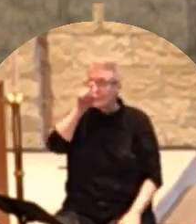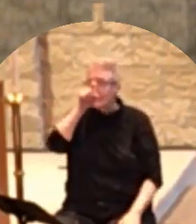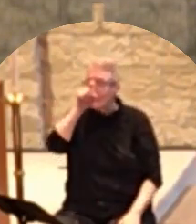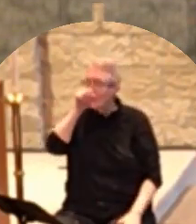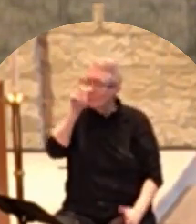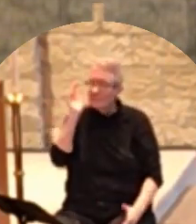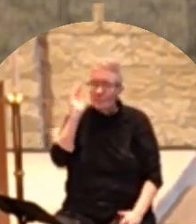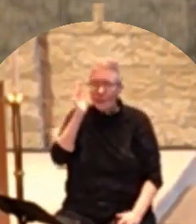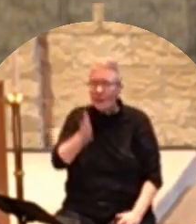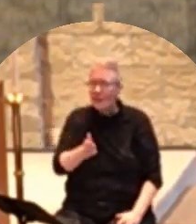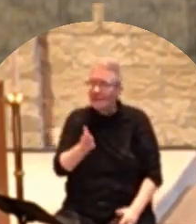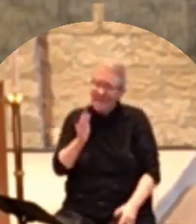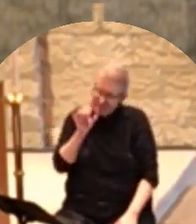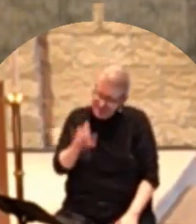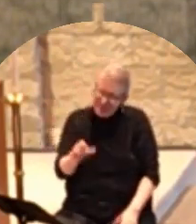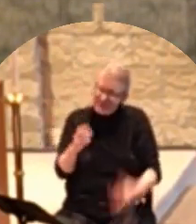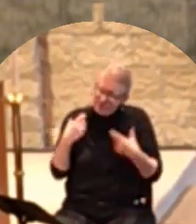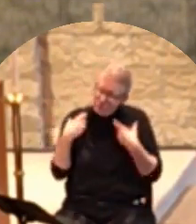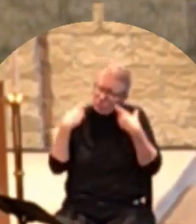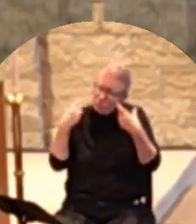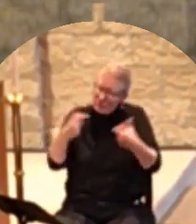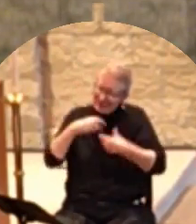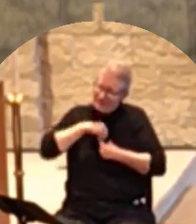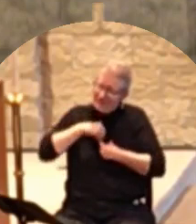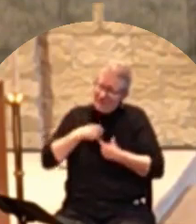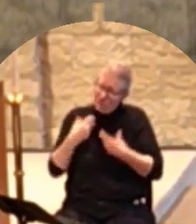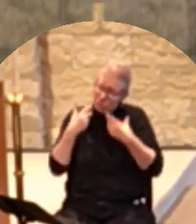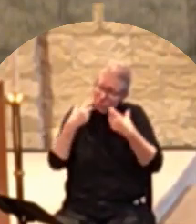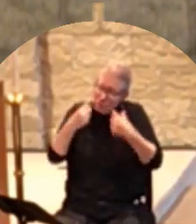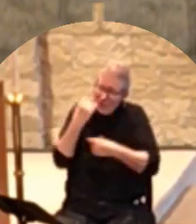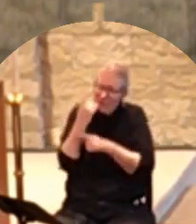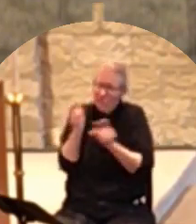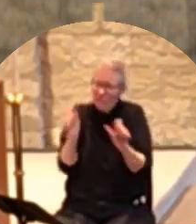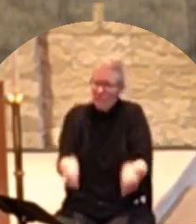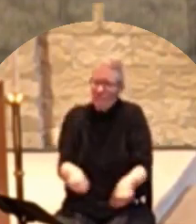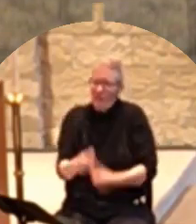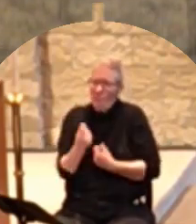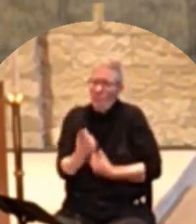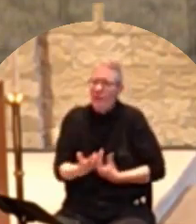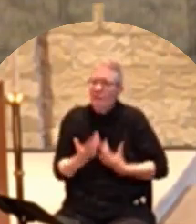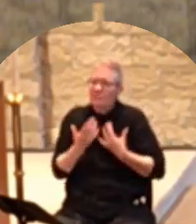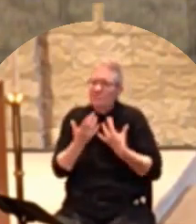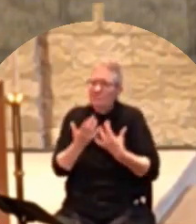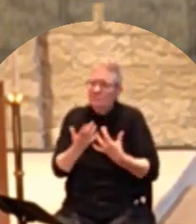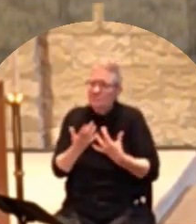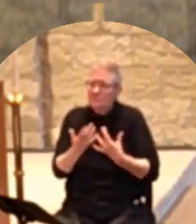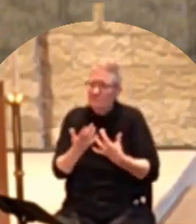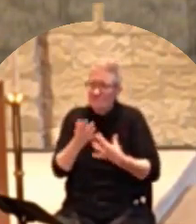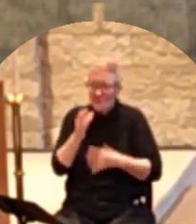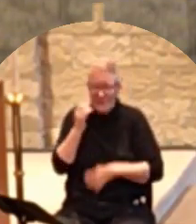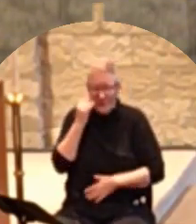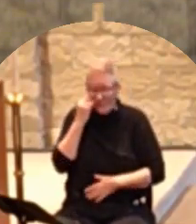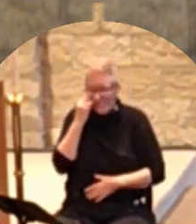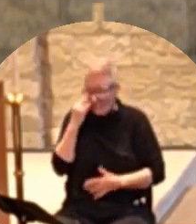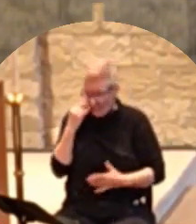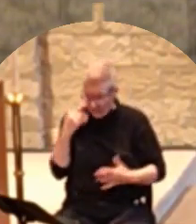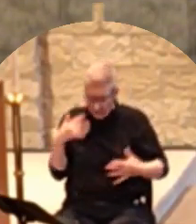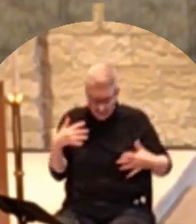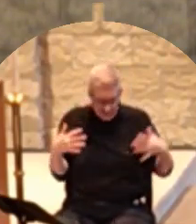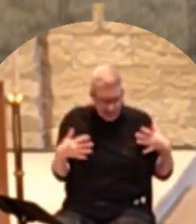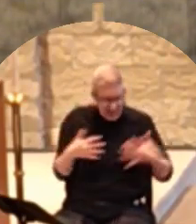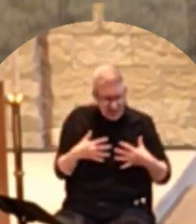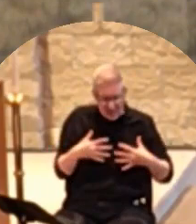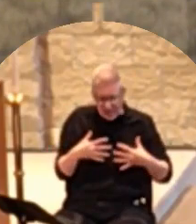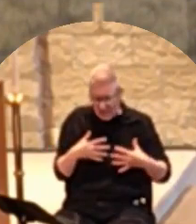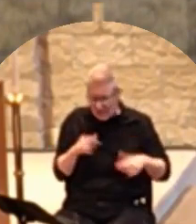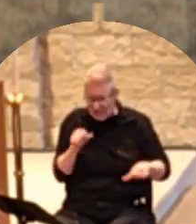absolutely imperative that once we start going down this rabbit hole of fear and discouragement, to get out